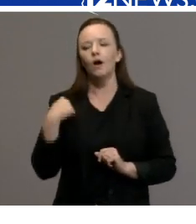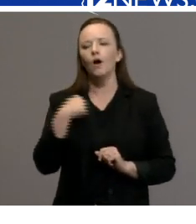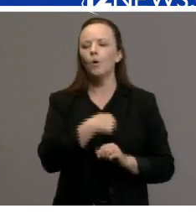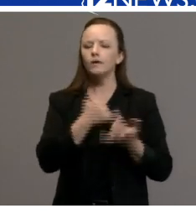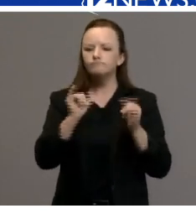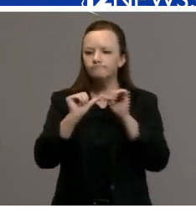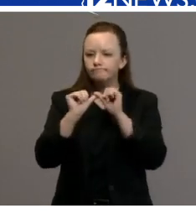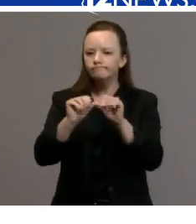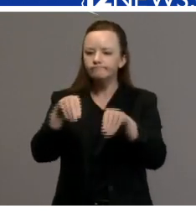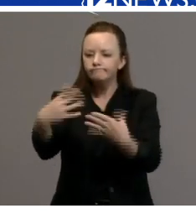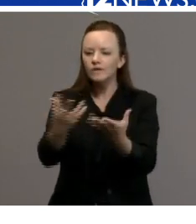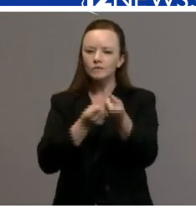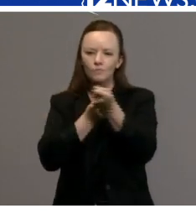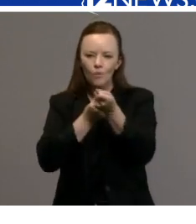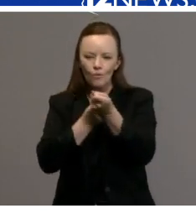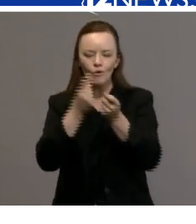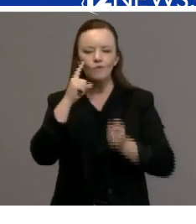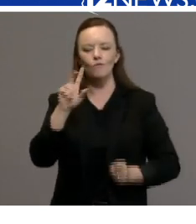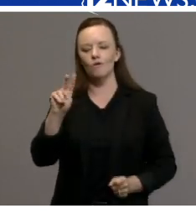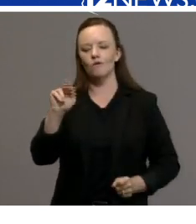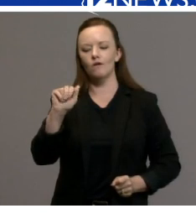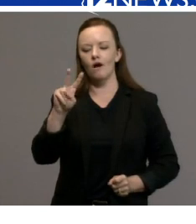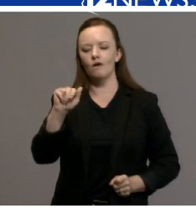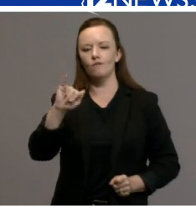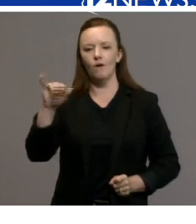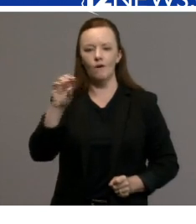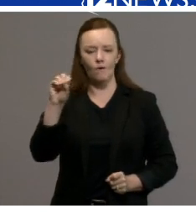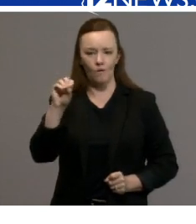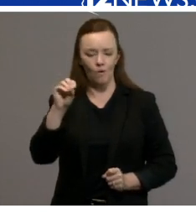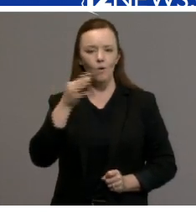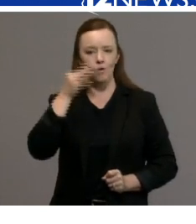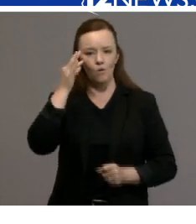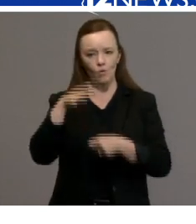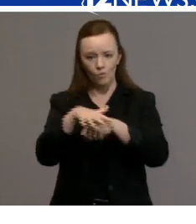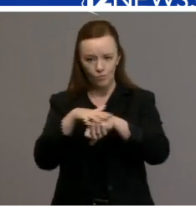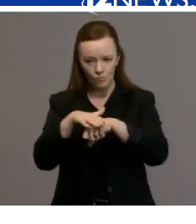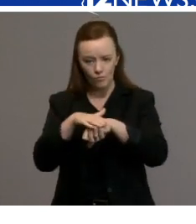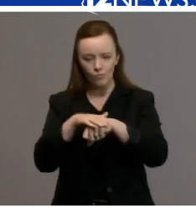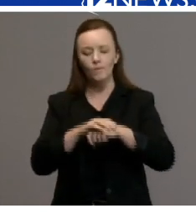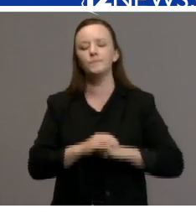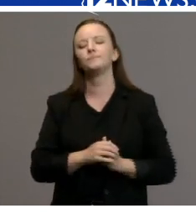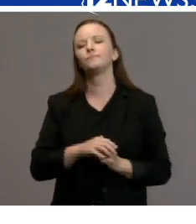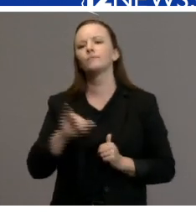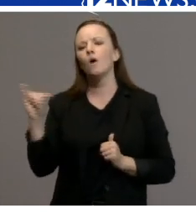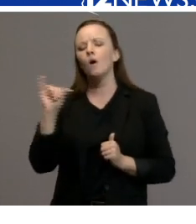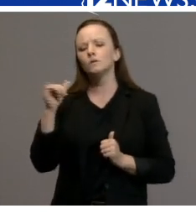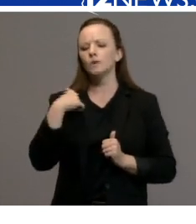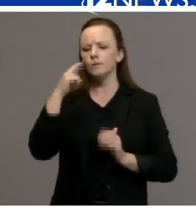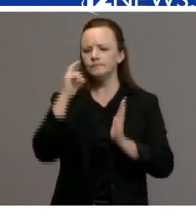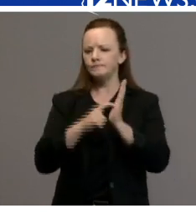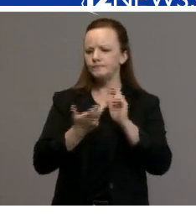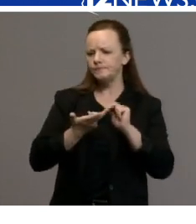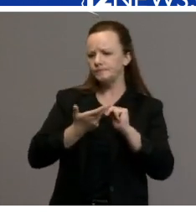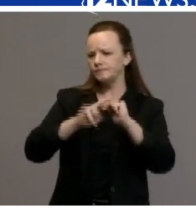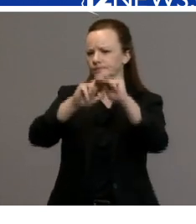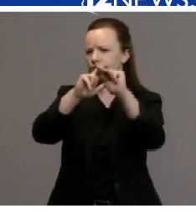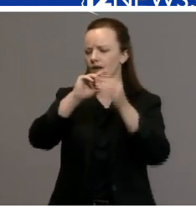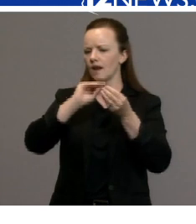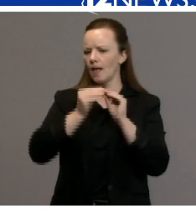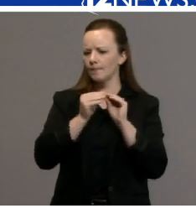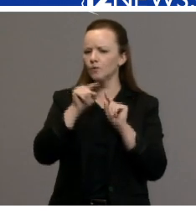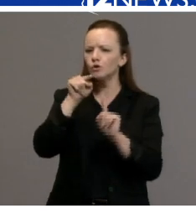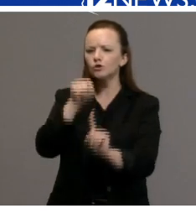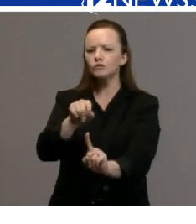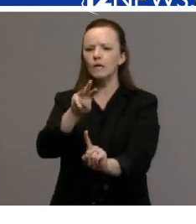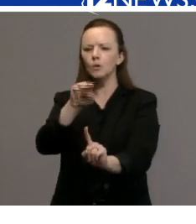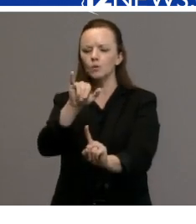and then we're continuing to monitor some increasing numbers that we are watching in Yuma County. And so there